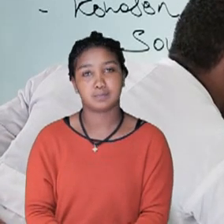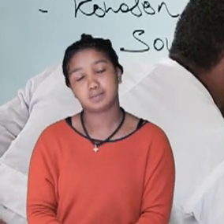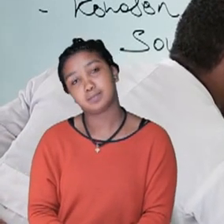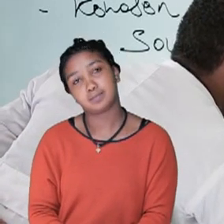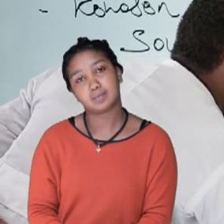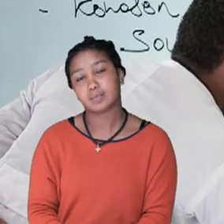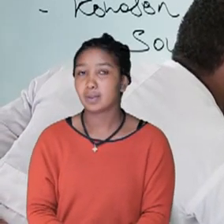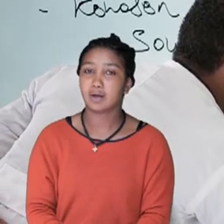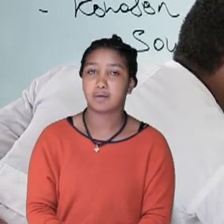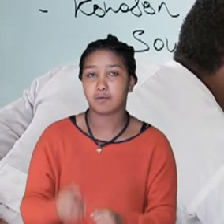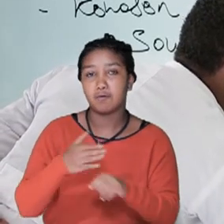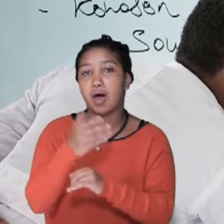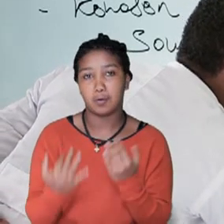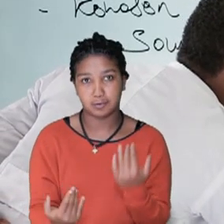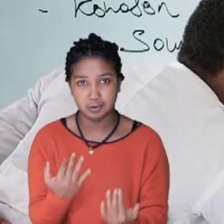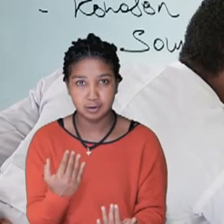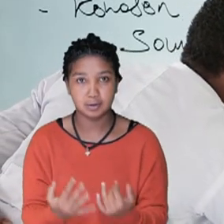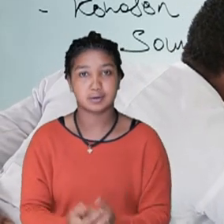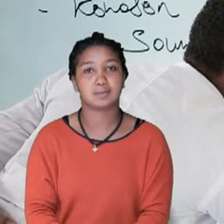and also firewood.